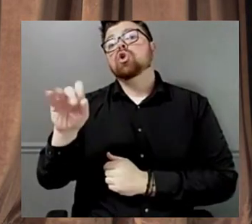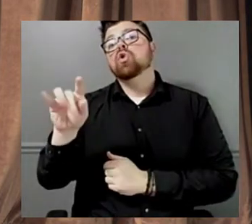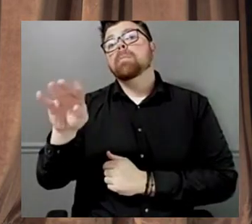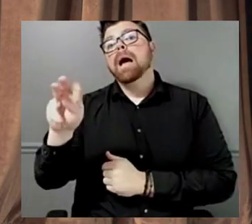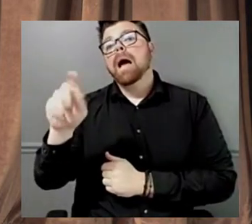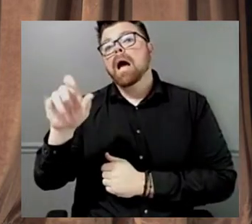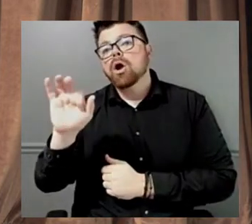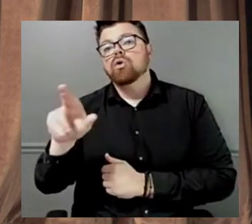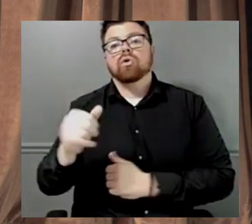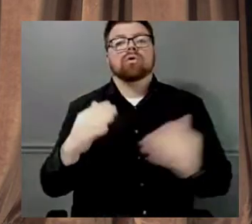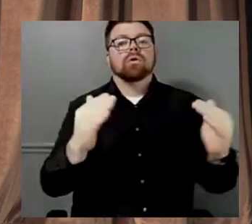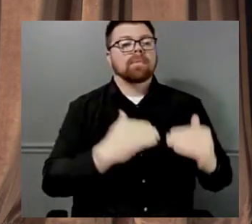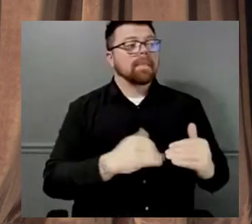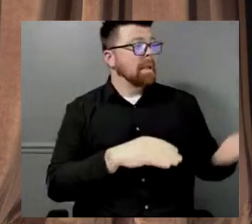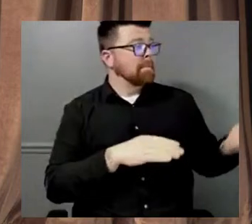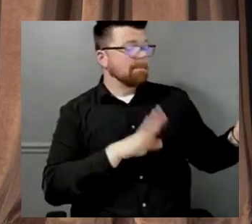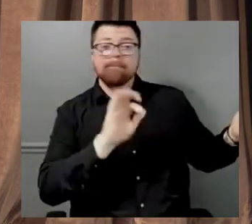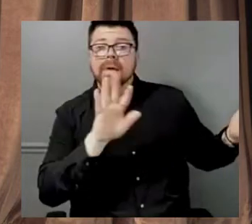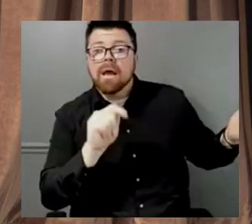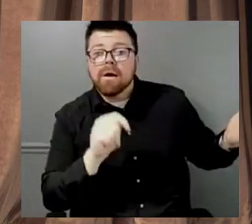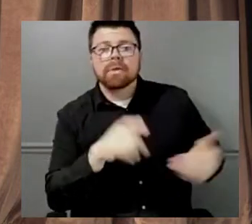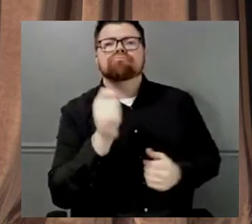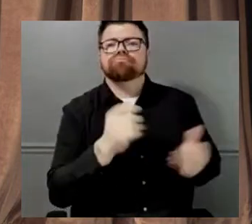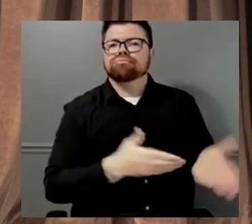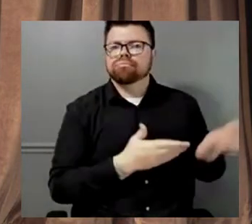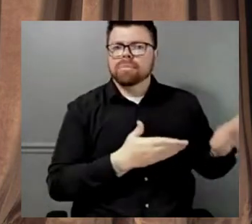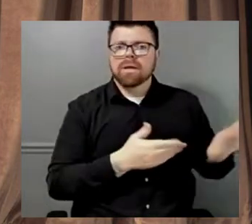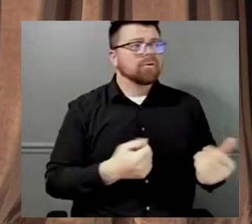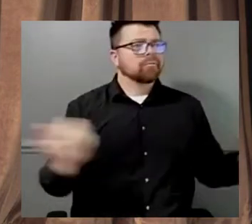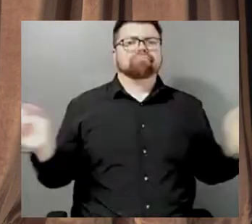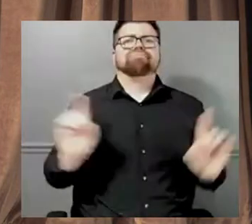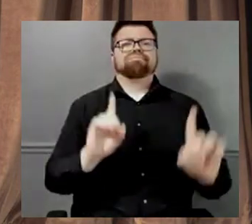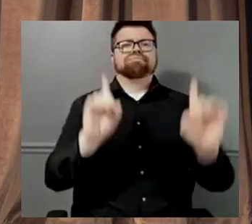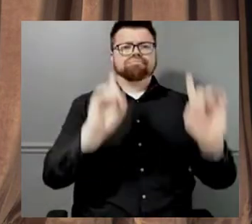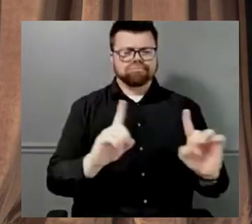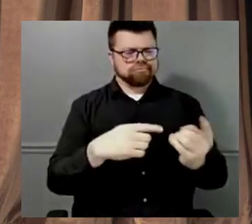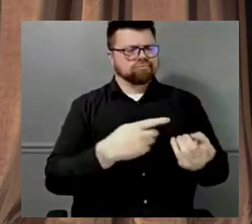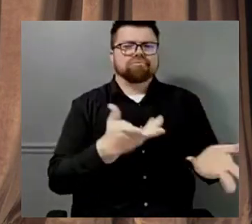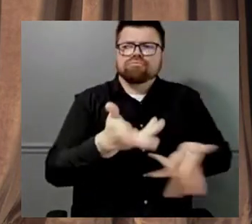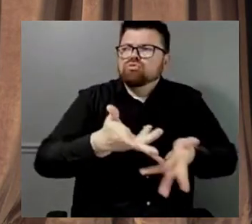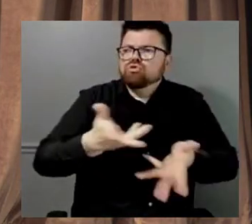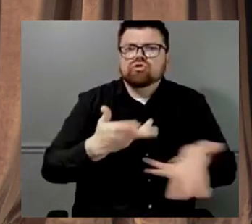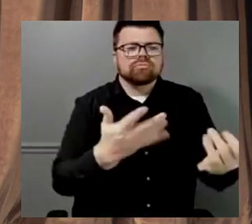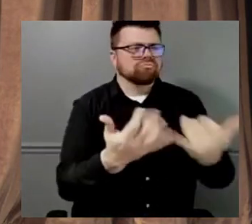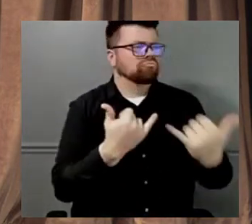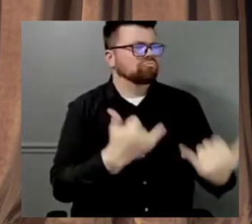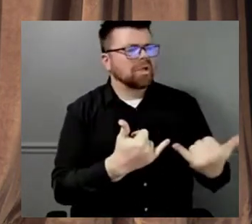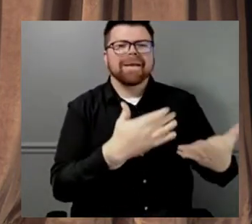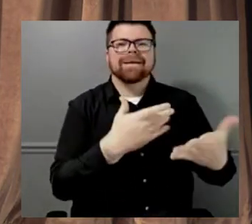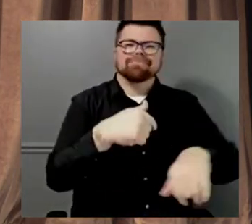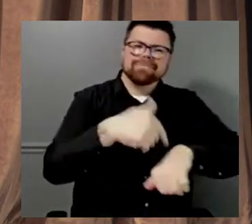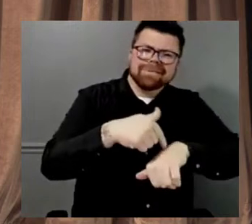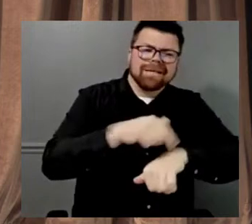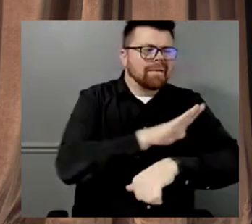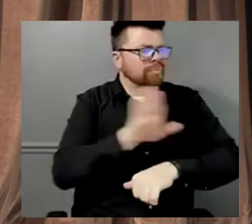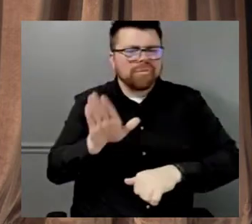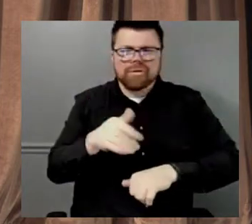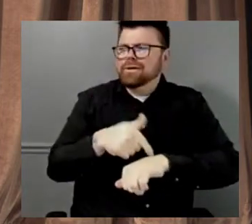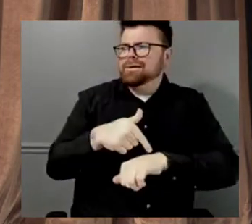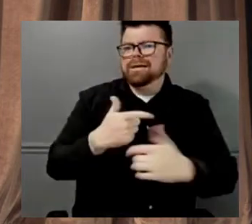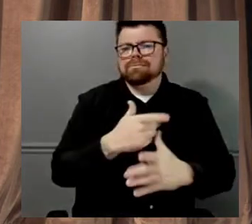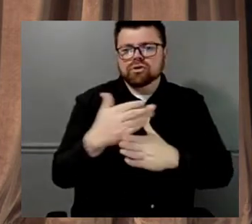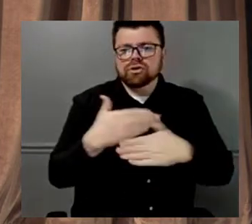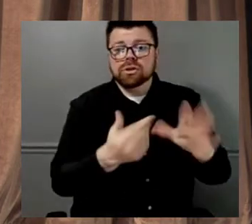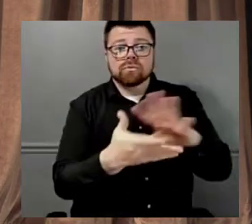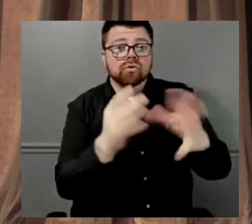civic education, for coming to speak to us today, for taking time to share some stories with us. I learned a lot about the work that they do